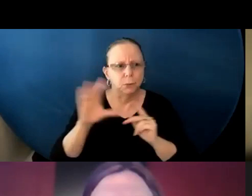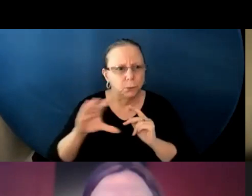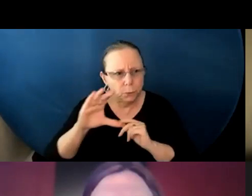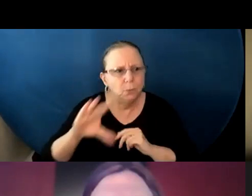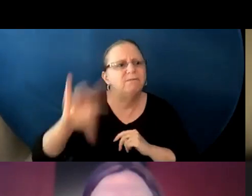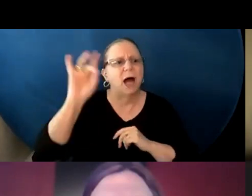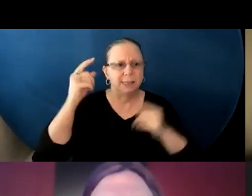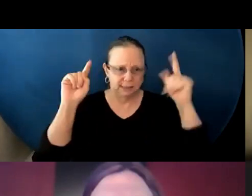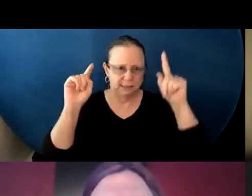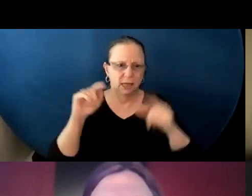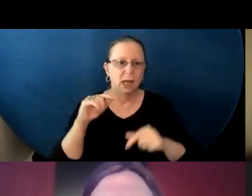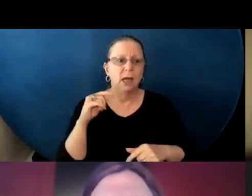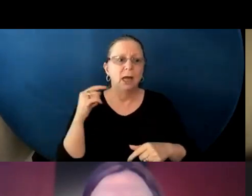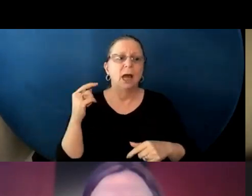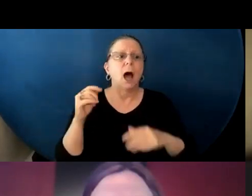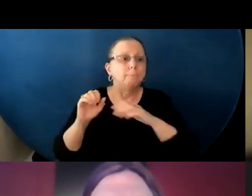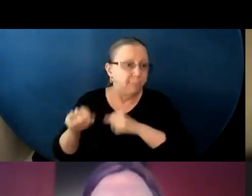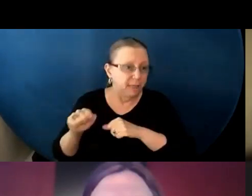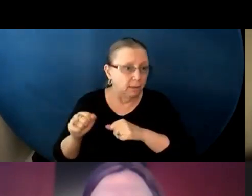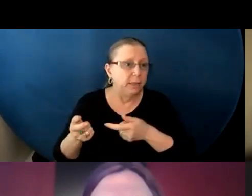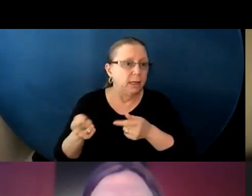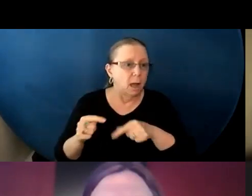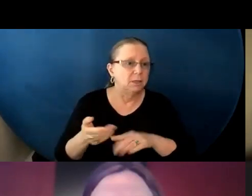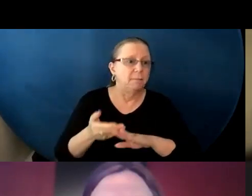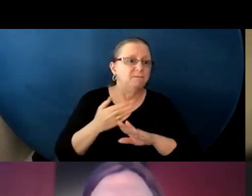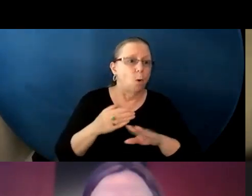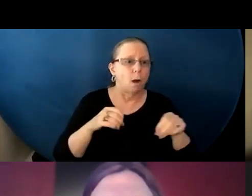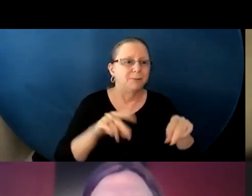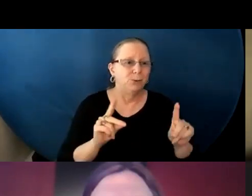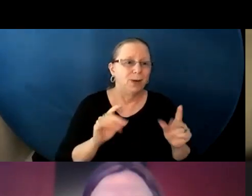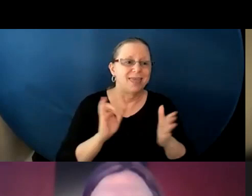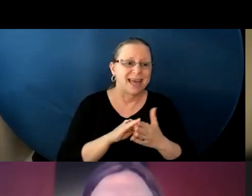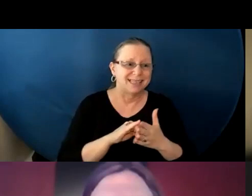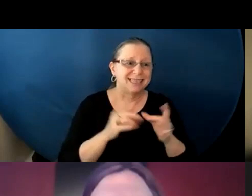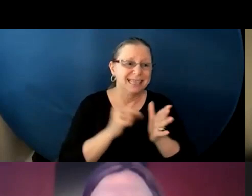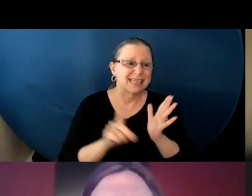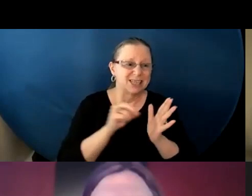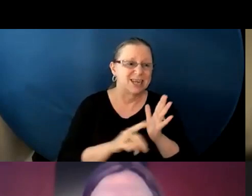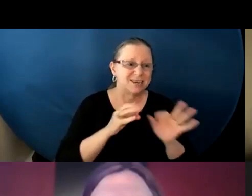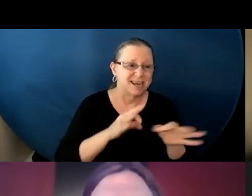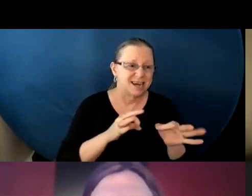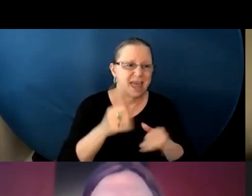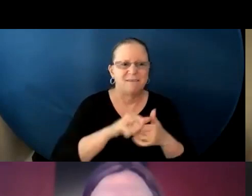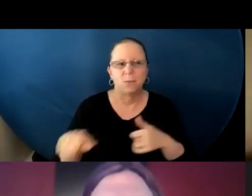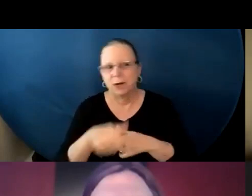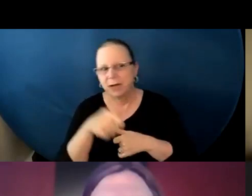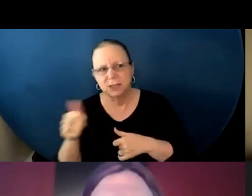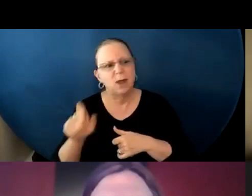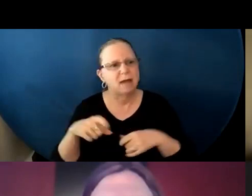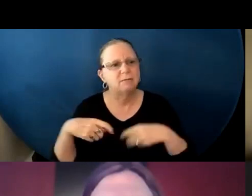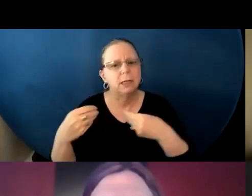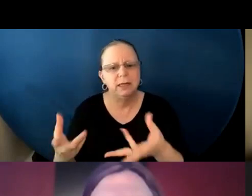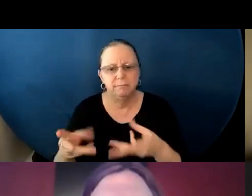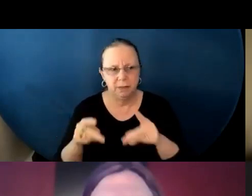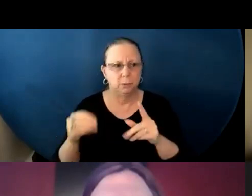that you find ability comes before opportunity is the dictionary. Everywhere else, we have to give people exposure